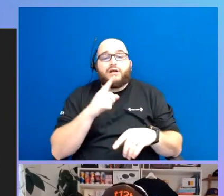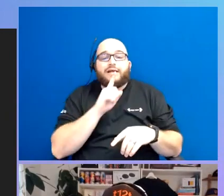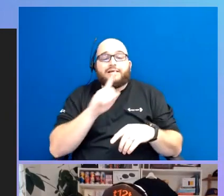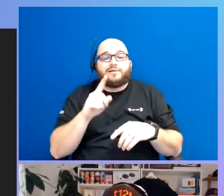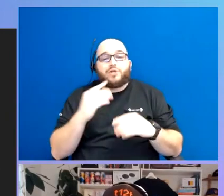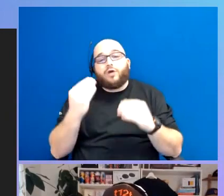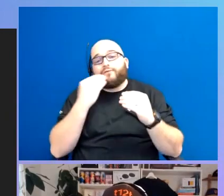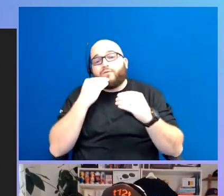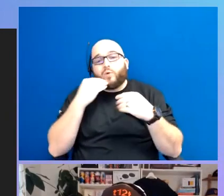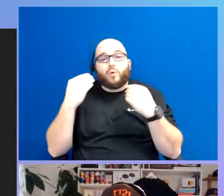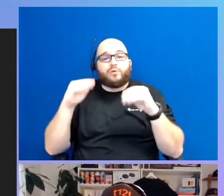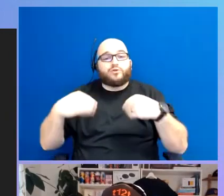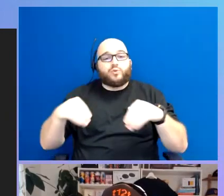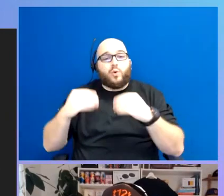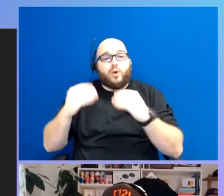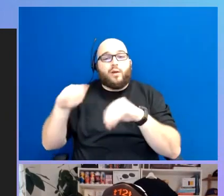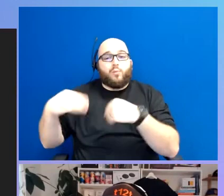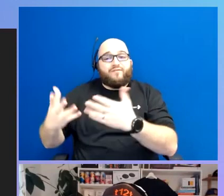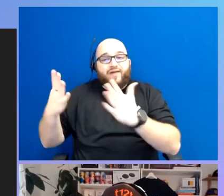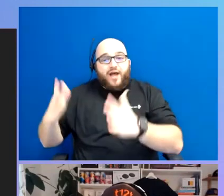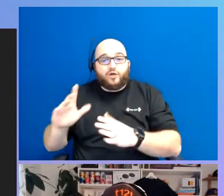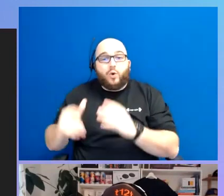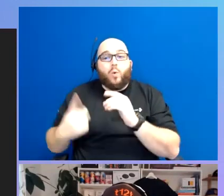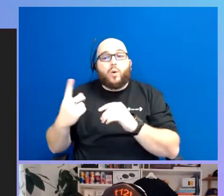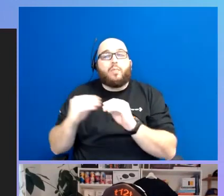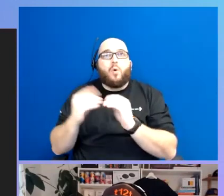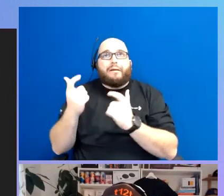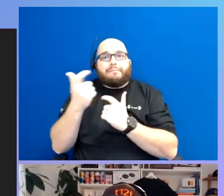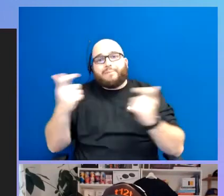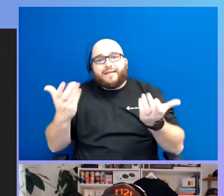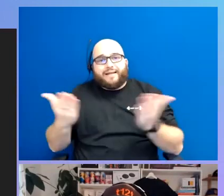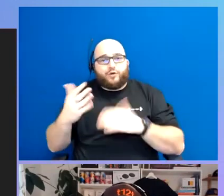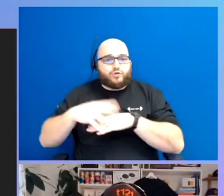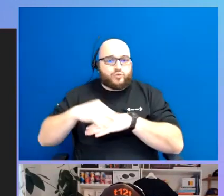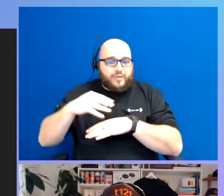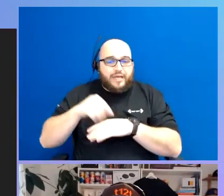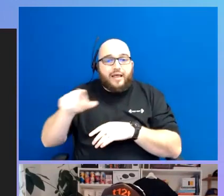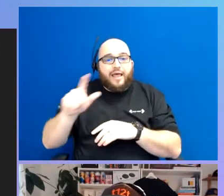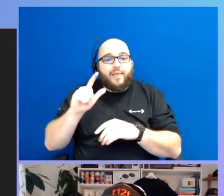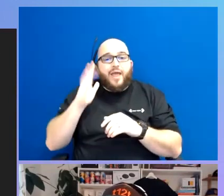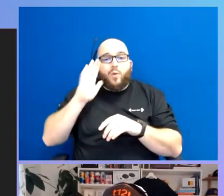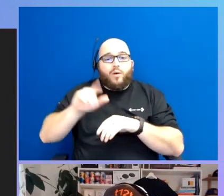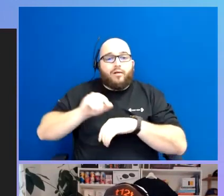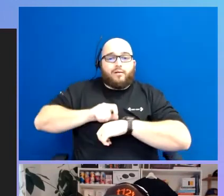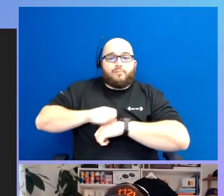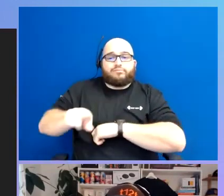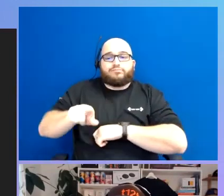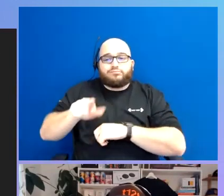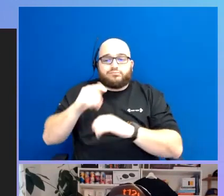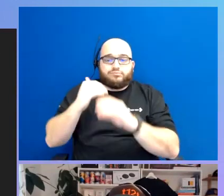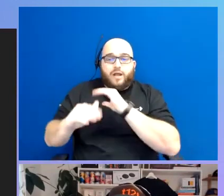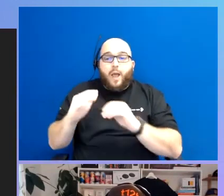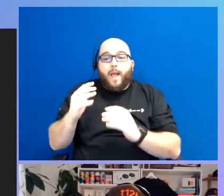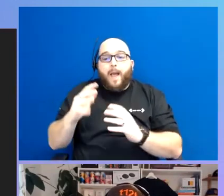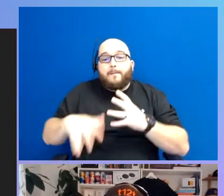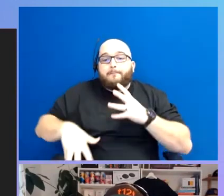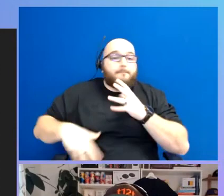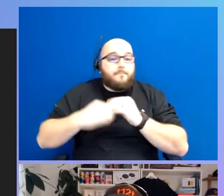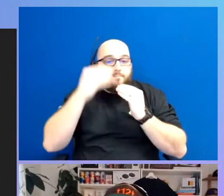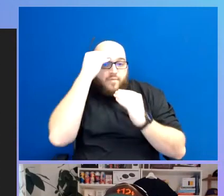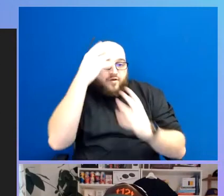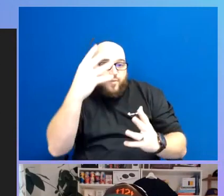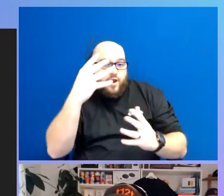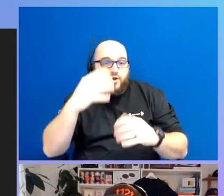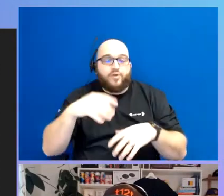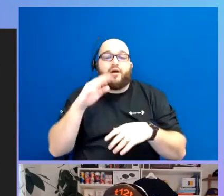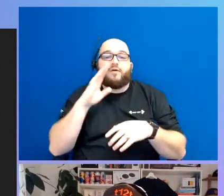Sweden. That is one of the largest ones. And they send out bonus information. So the bonus points when you buy